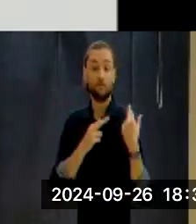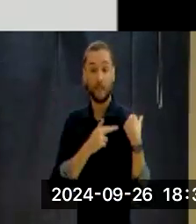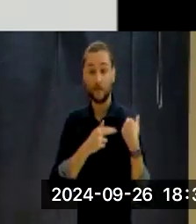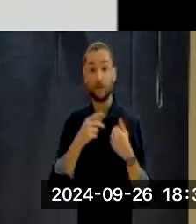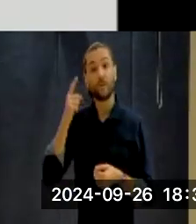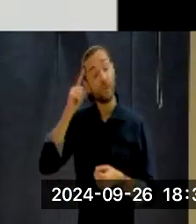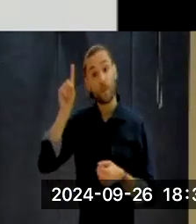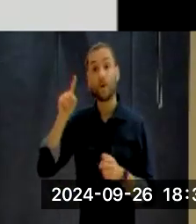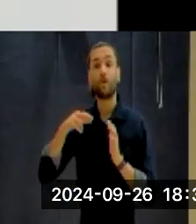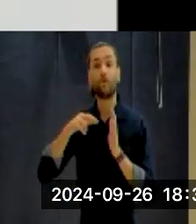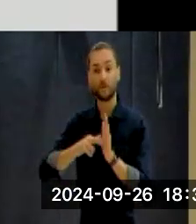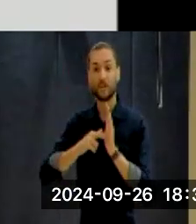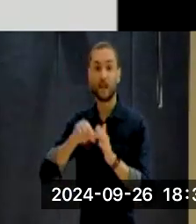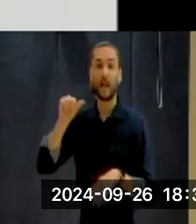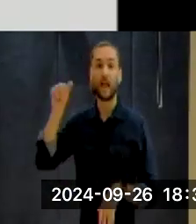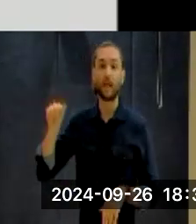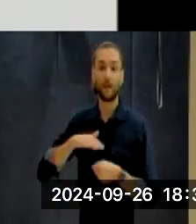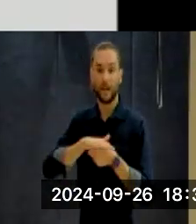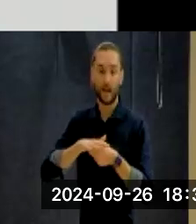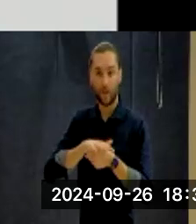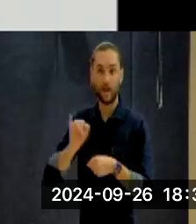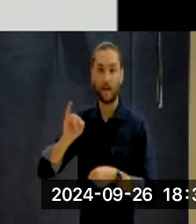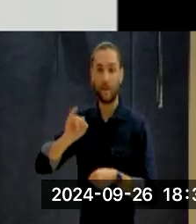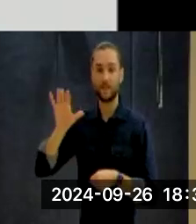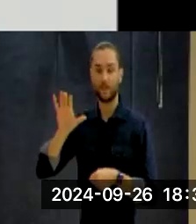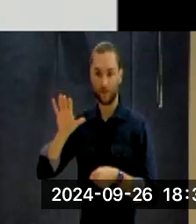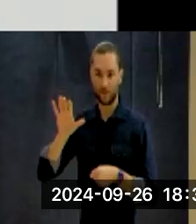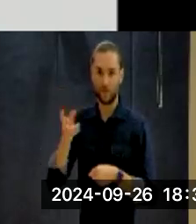of the Alameda County Independent Living Centers.